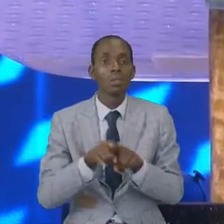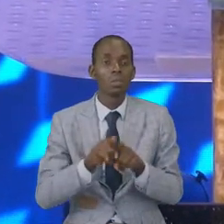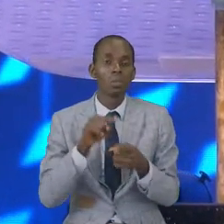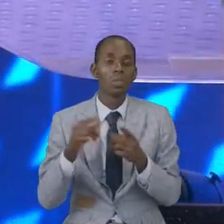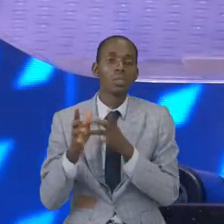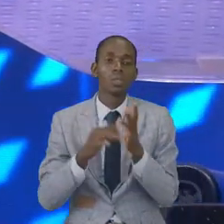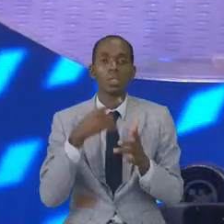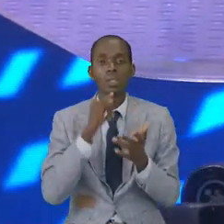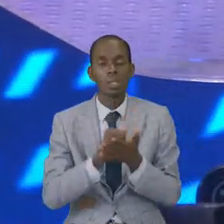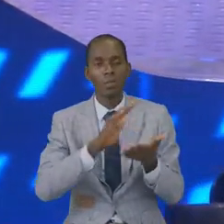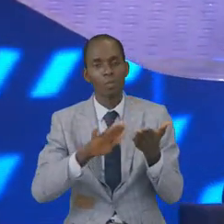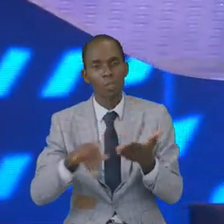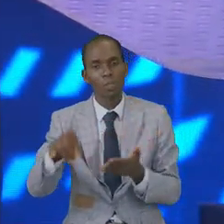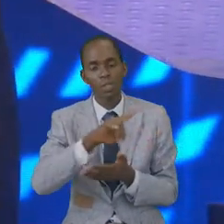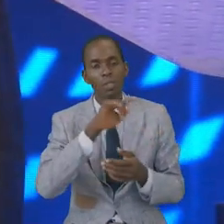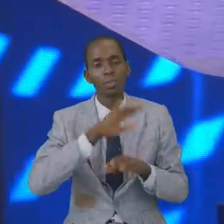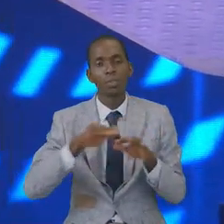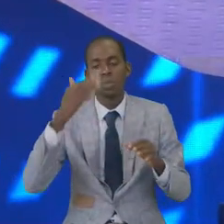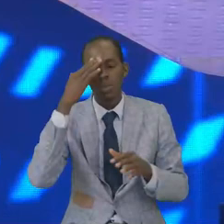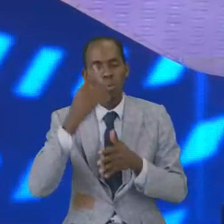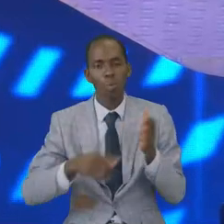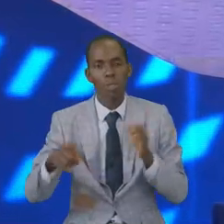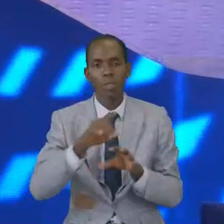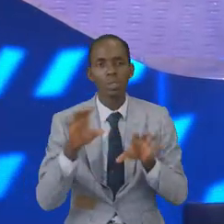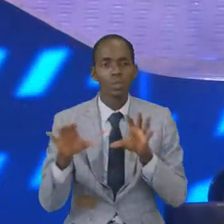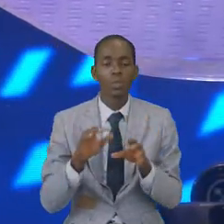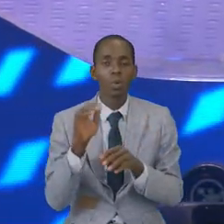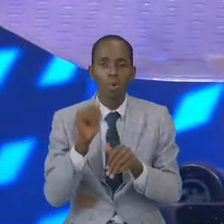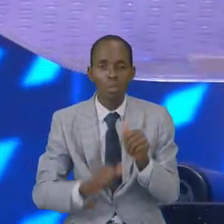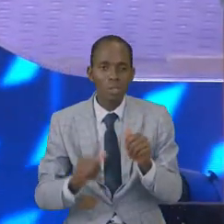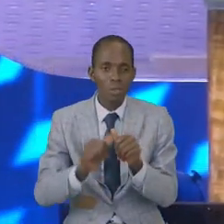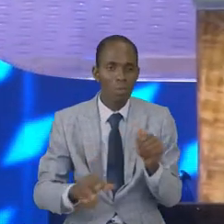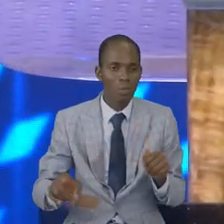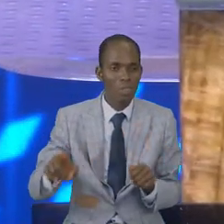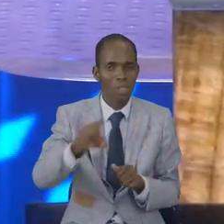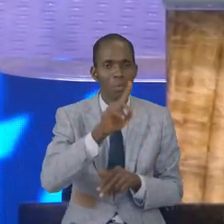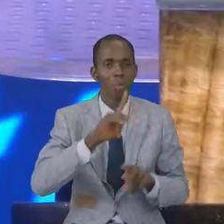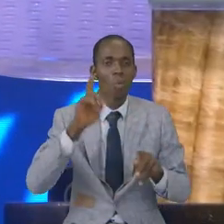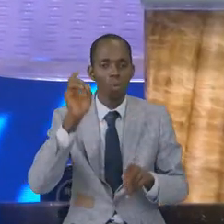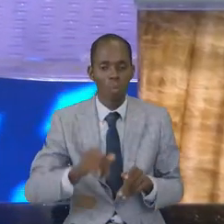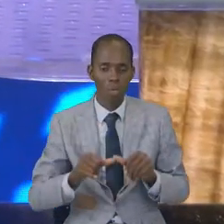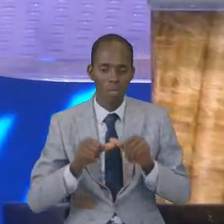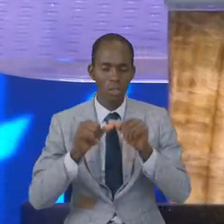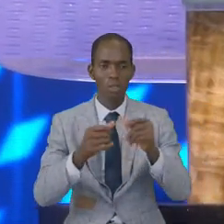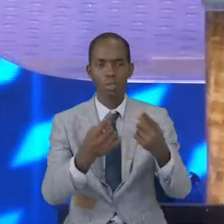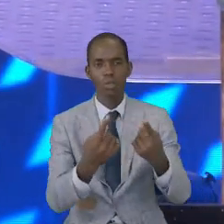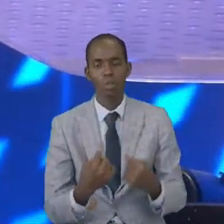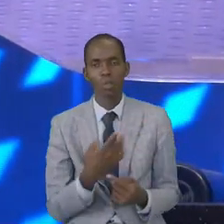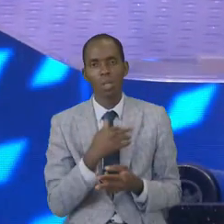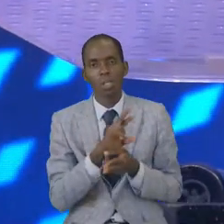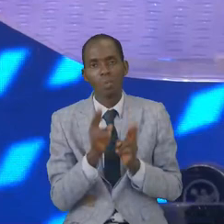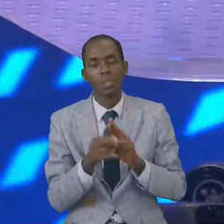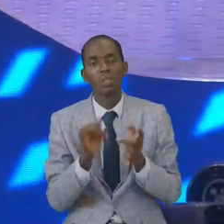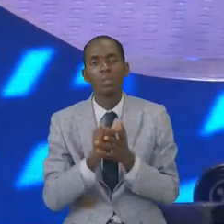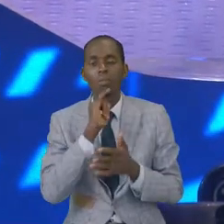said, forgive them, they know not what they do. Each of those people must still come and repent. That's what